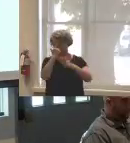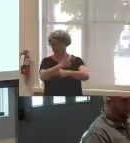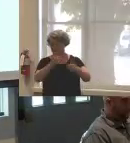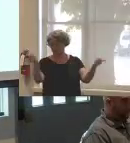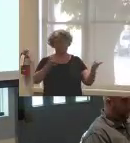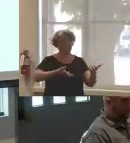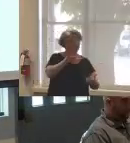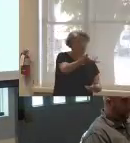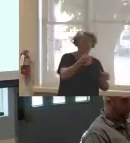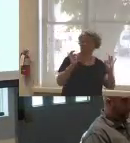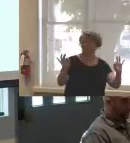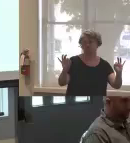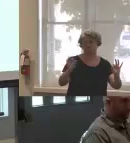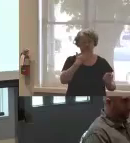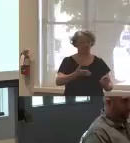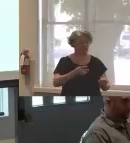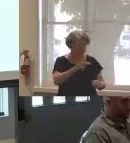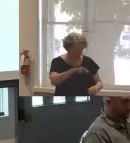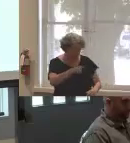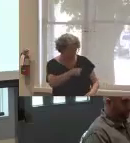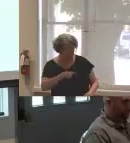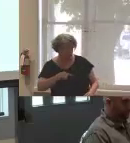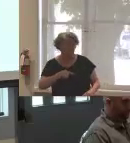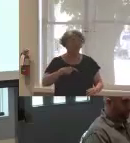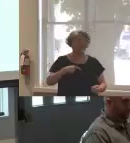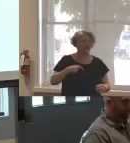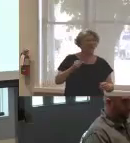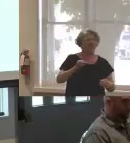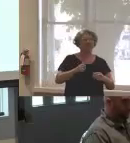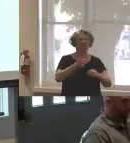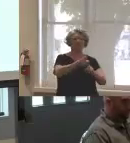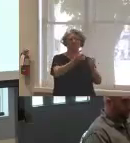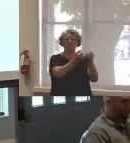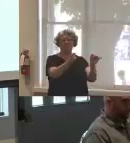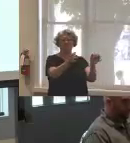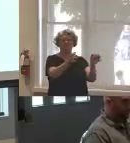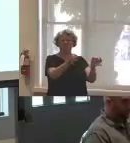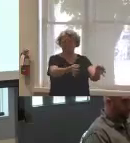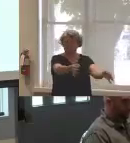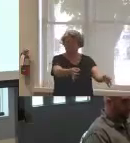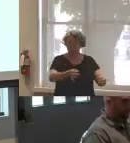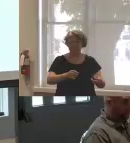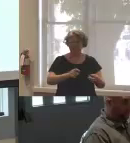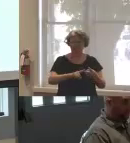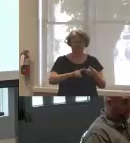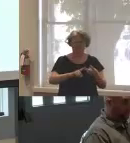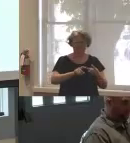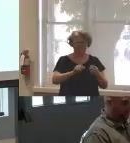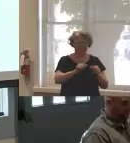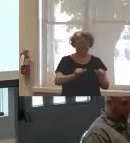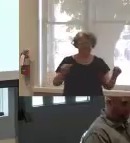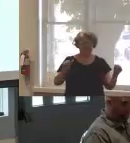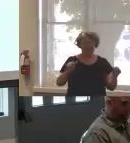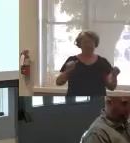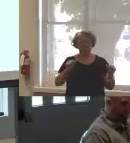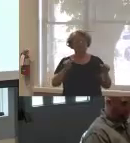so. And also we want to make sure we promote self-determination and we want to interrupt any